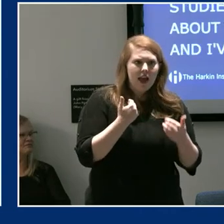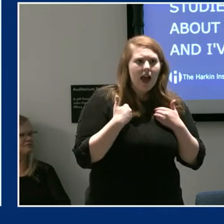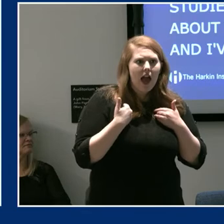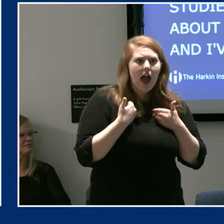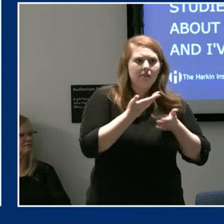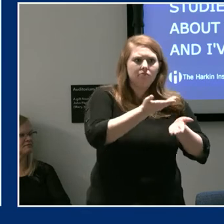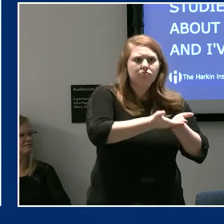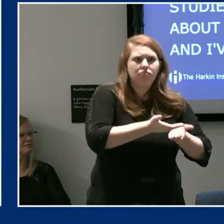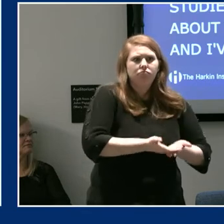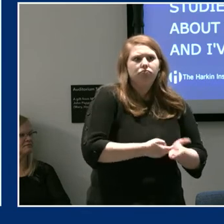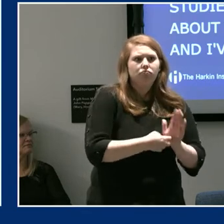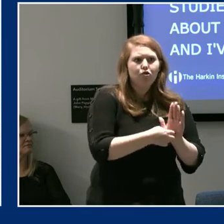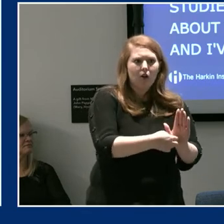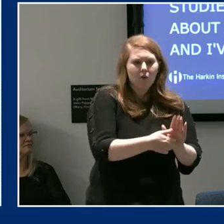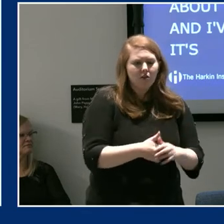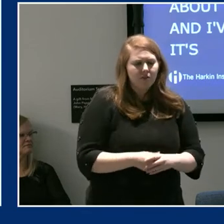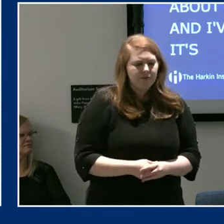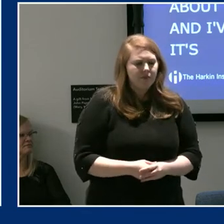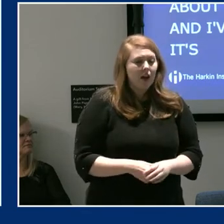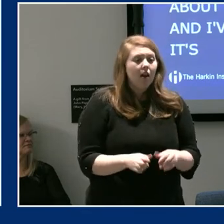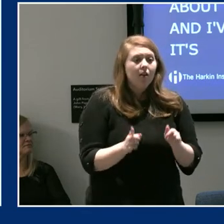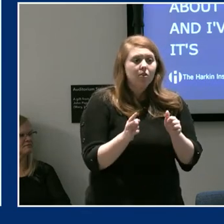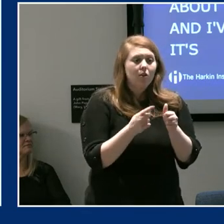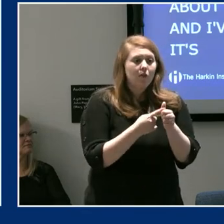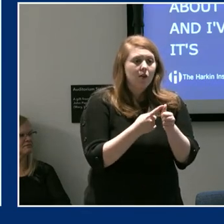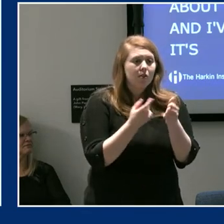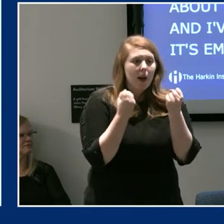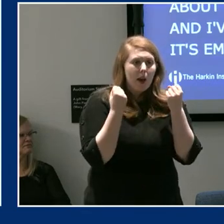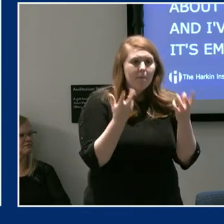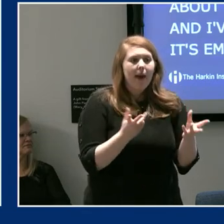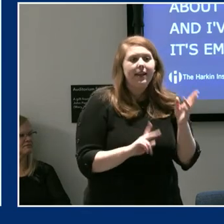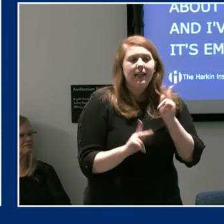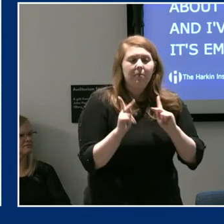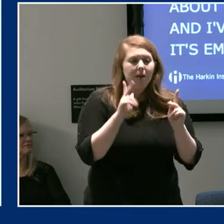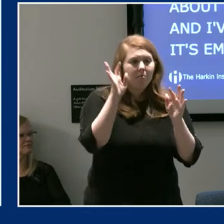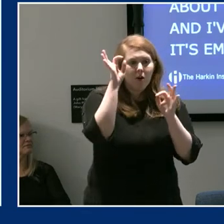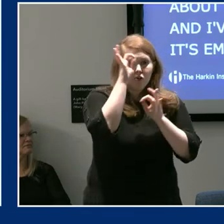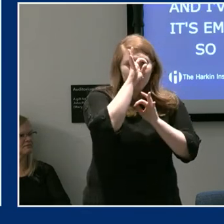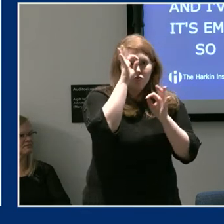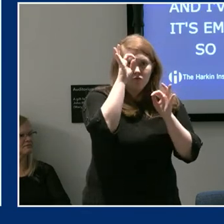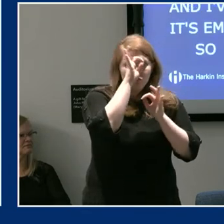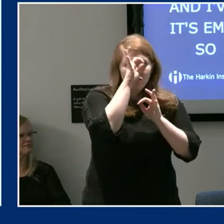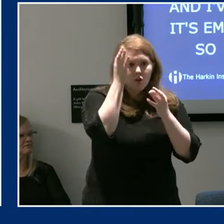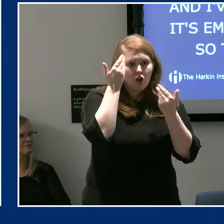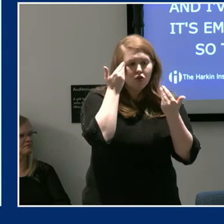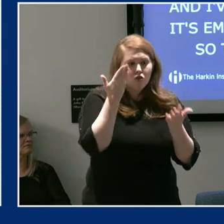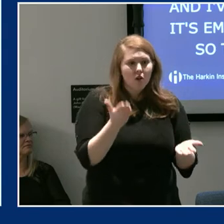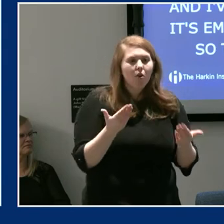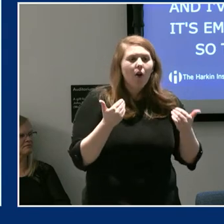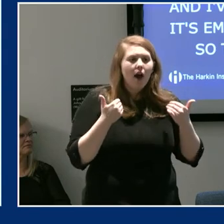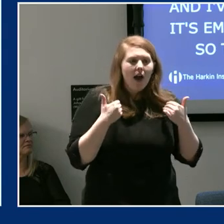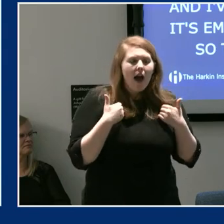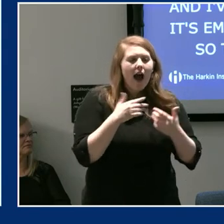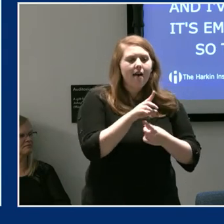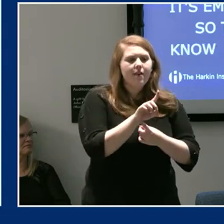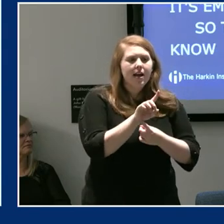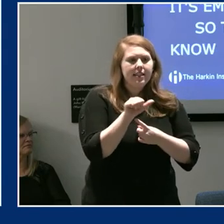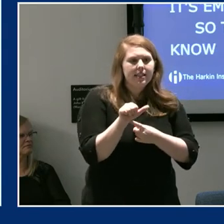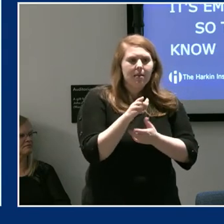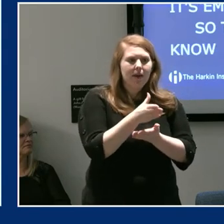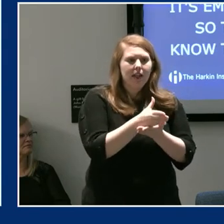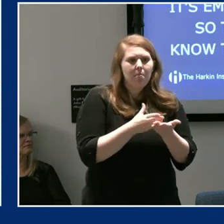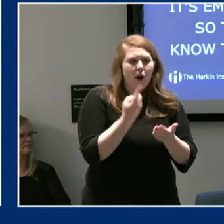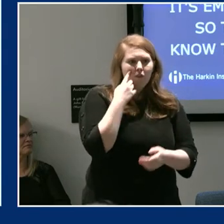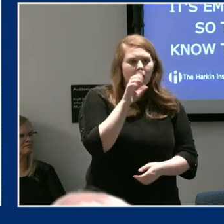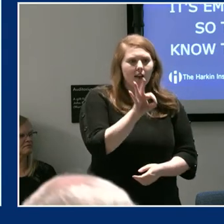up. So the first thing is that many people do not know that there's a disability component to their FICA